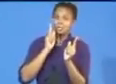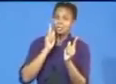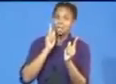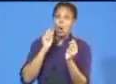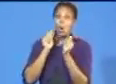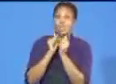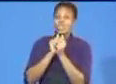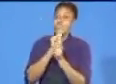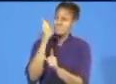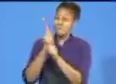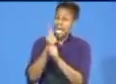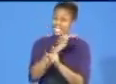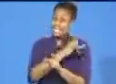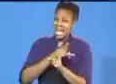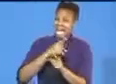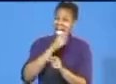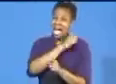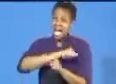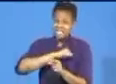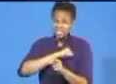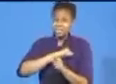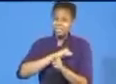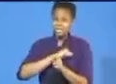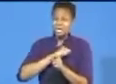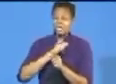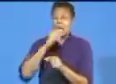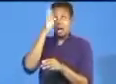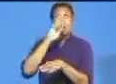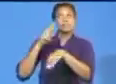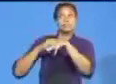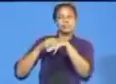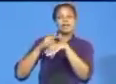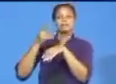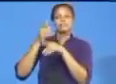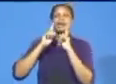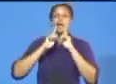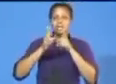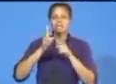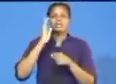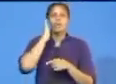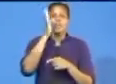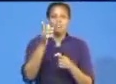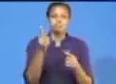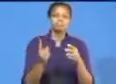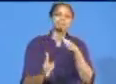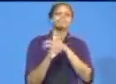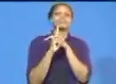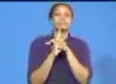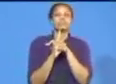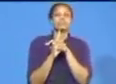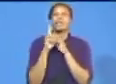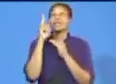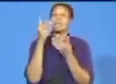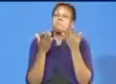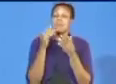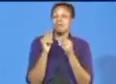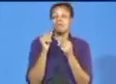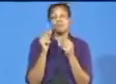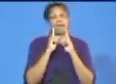surrender and God's timing, the answer will come. He may not come when you want